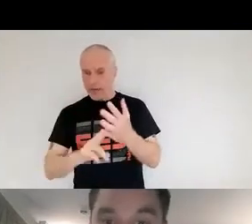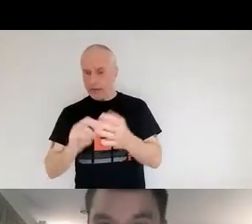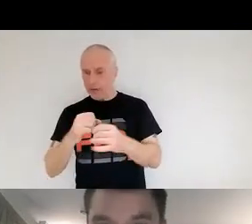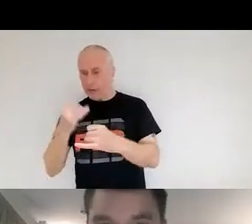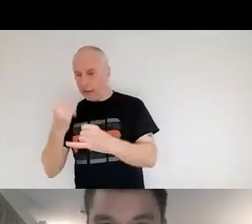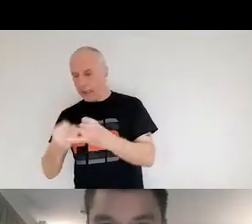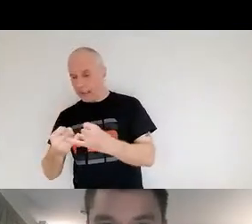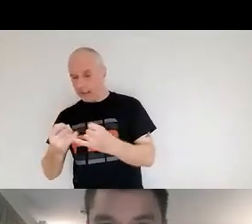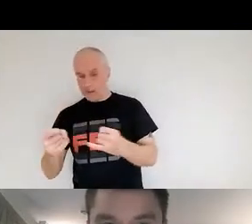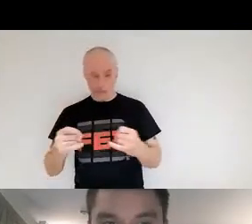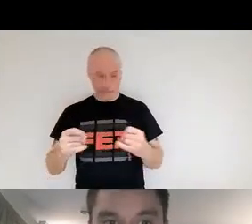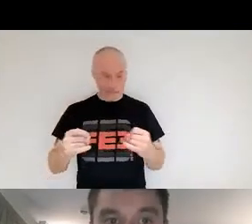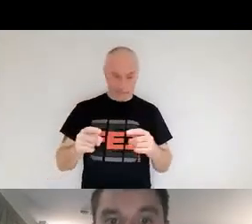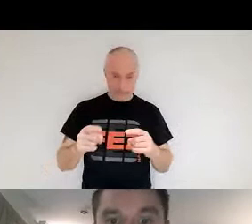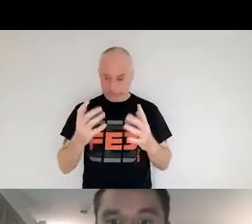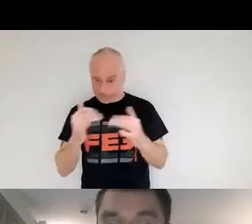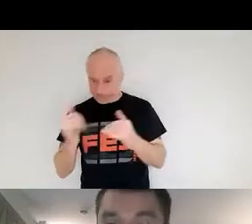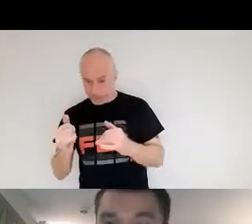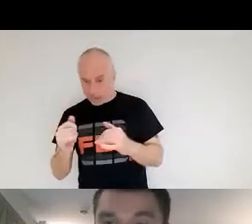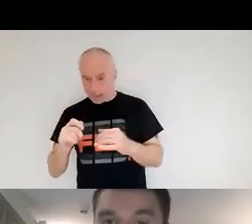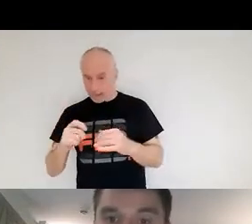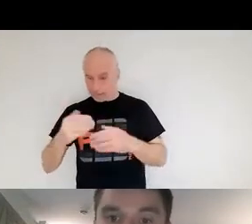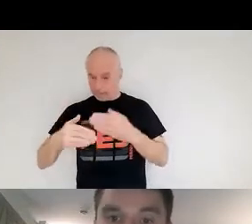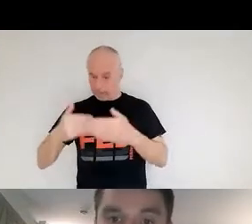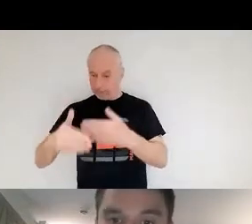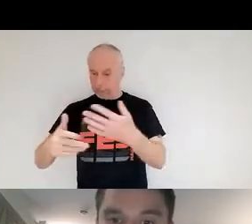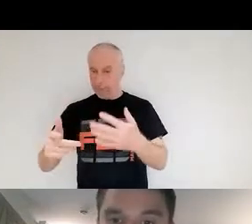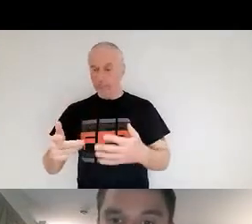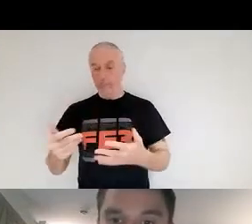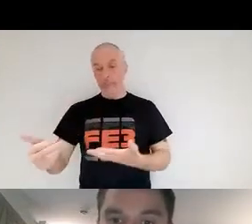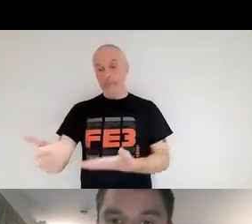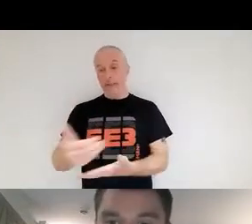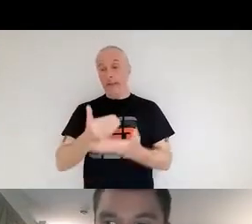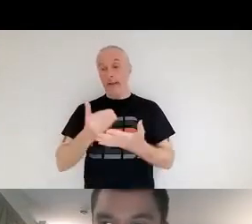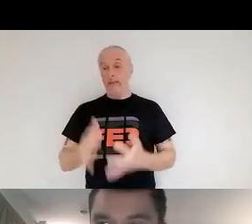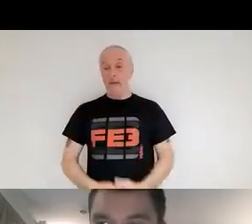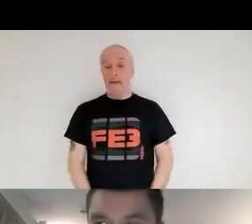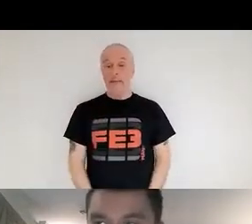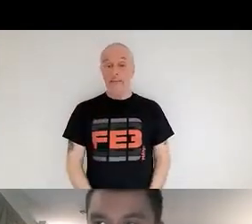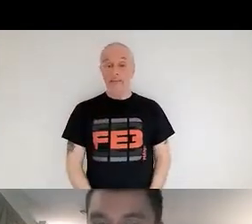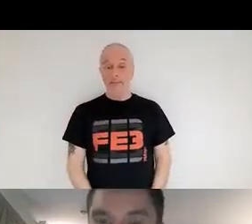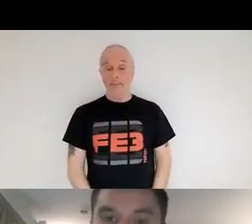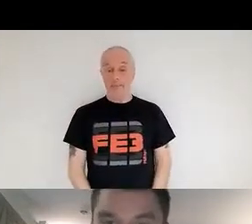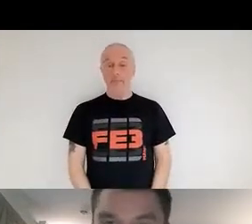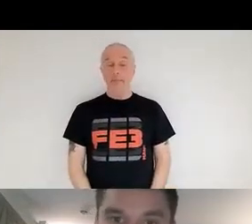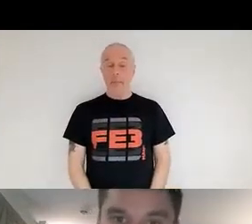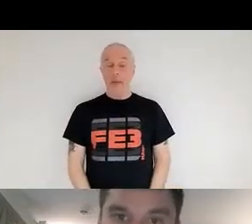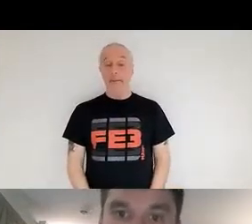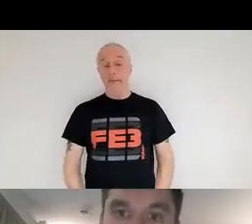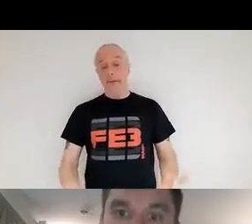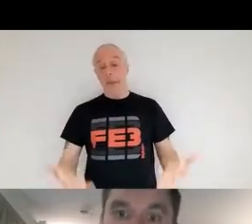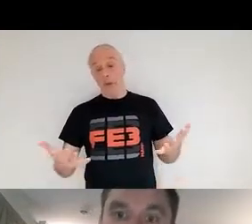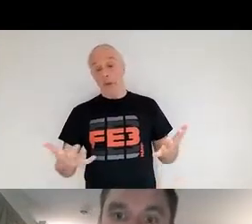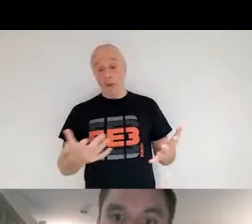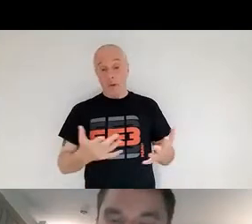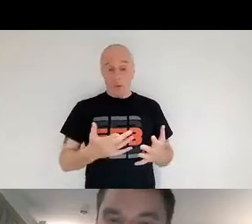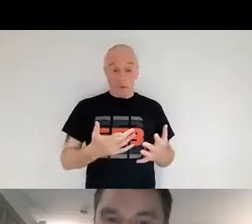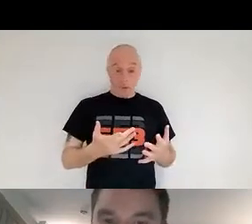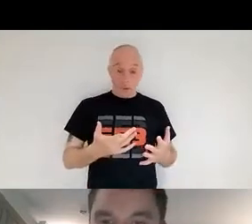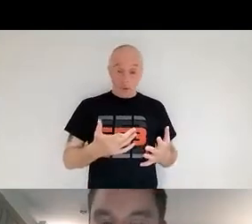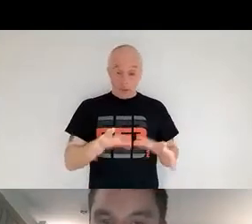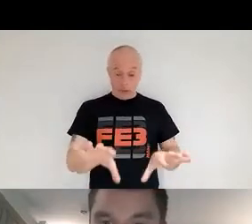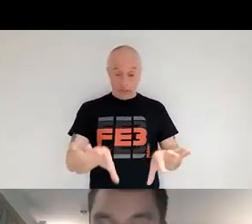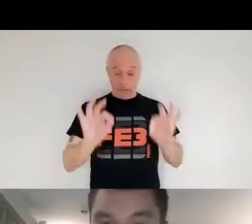safety. So what we did was take two sort of older appliances, but